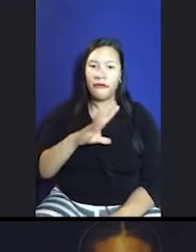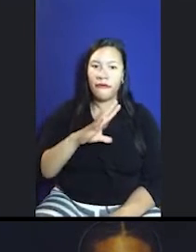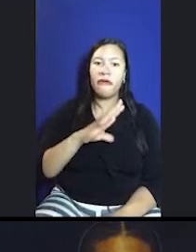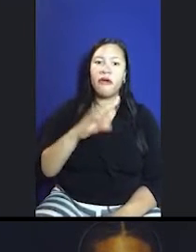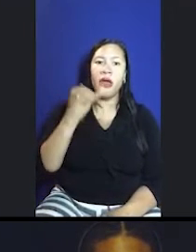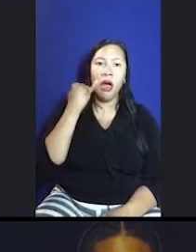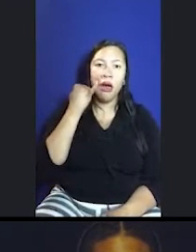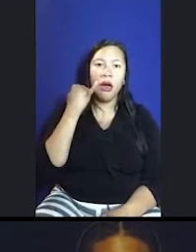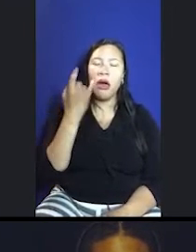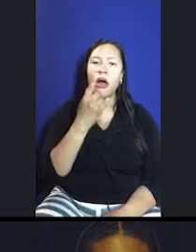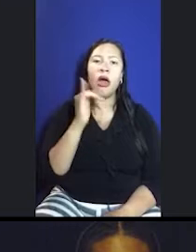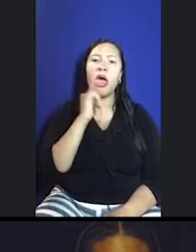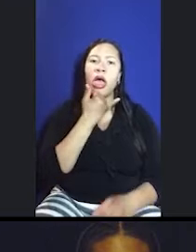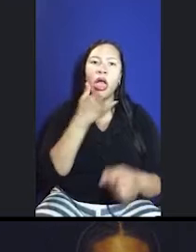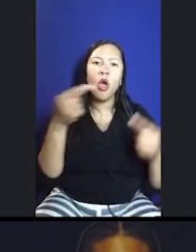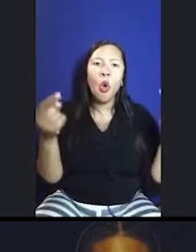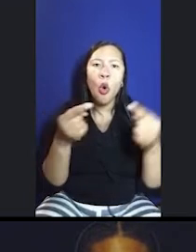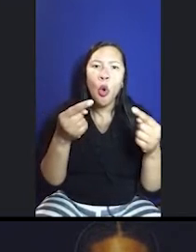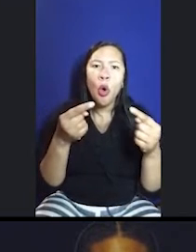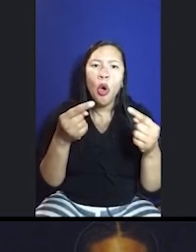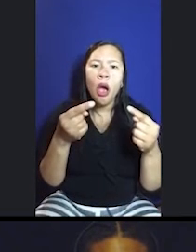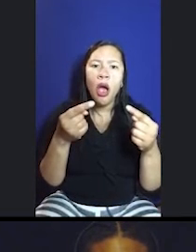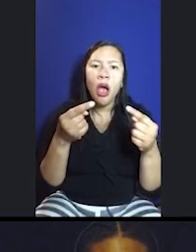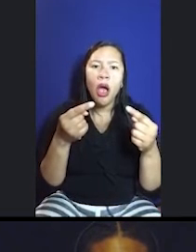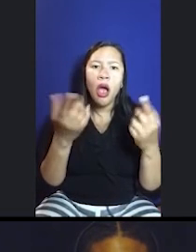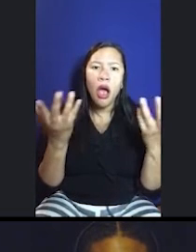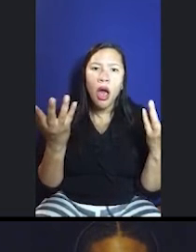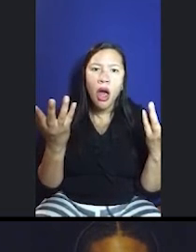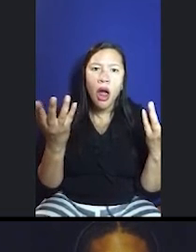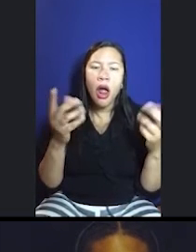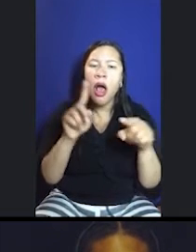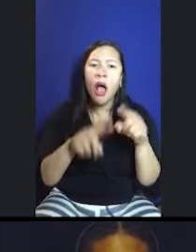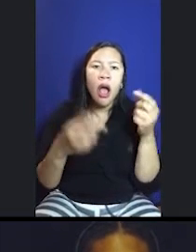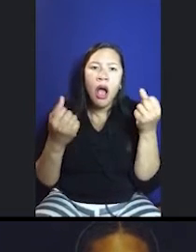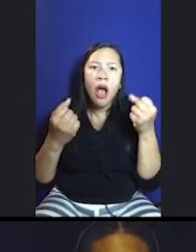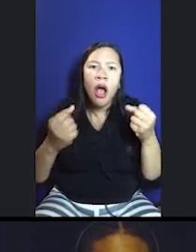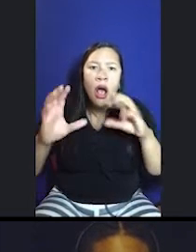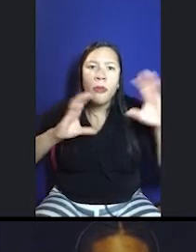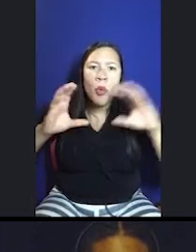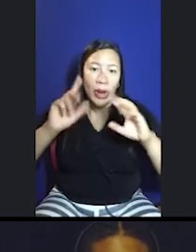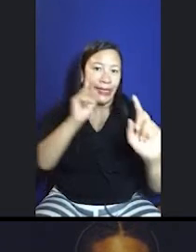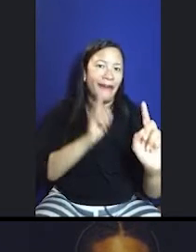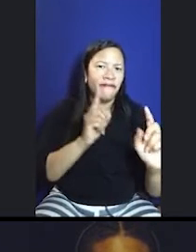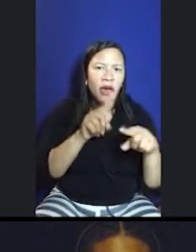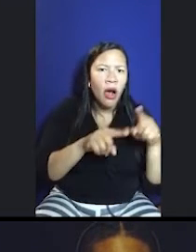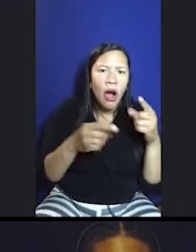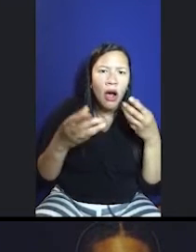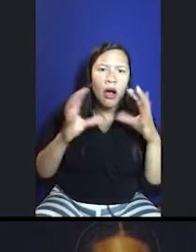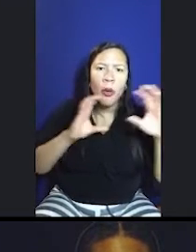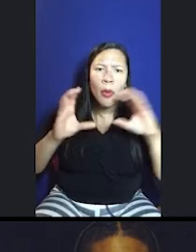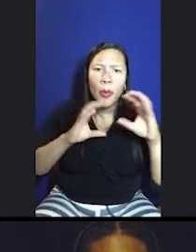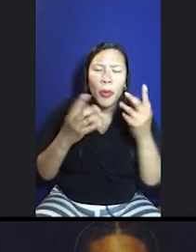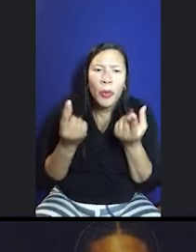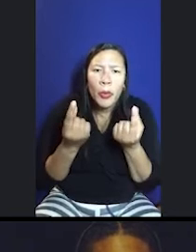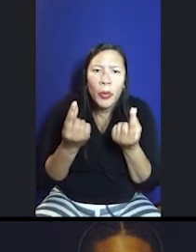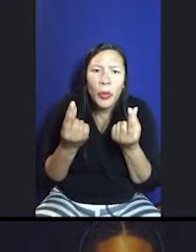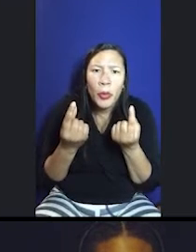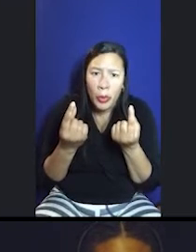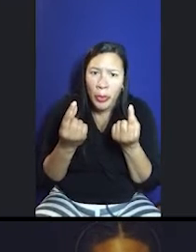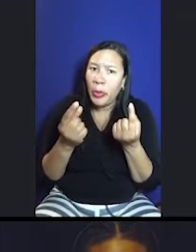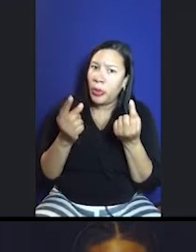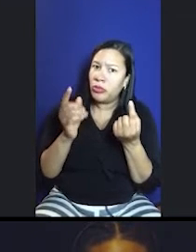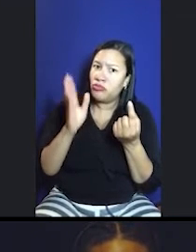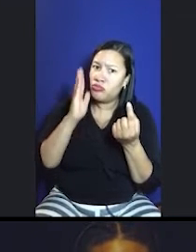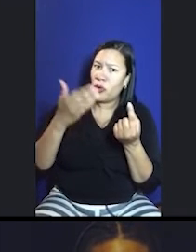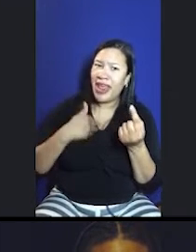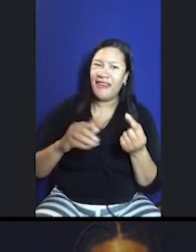hurt or injured and they can't do sign language? Would it be a good idea to have like something like kind of like a dog tag,